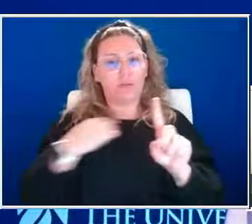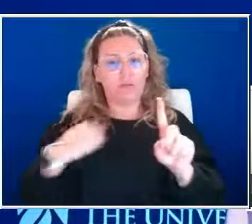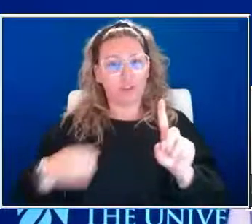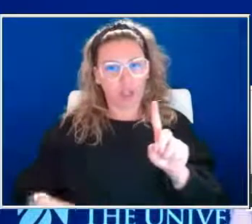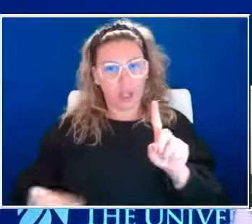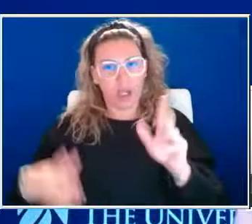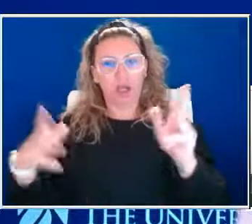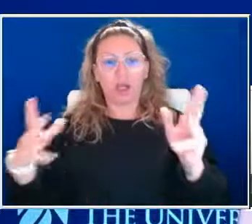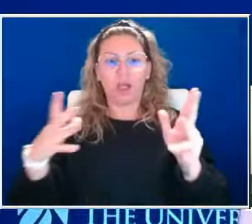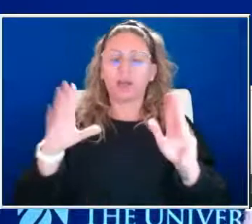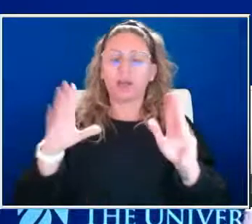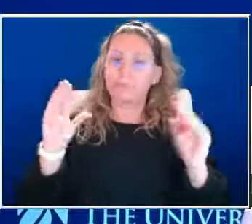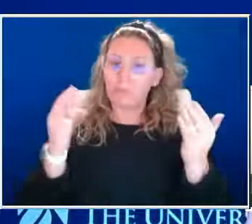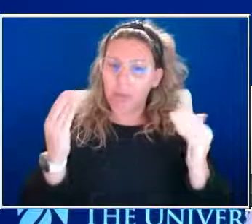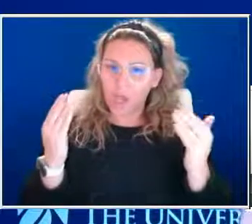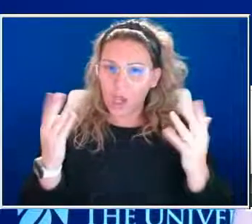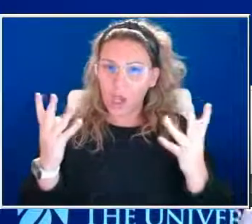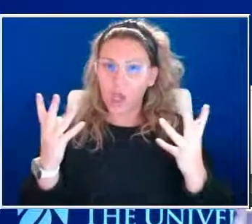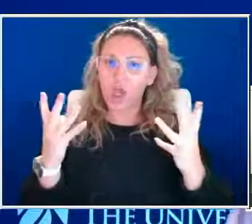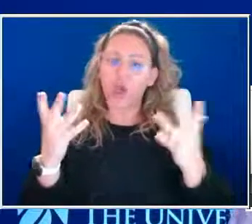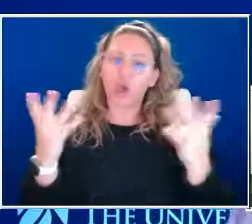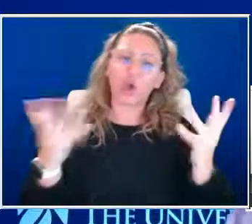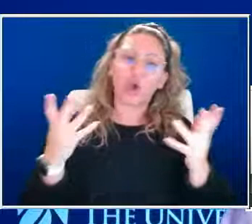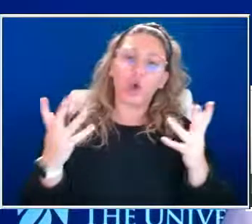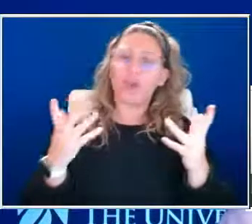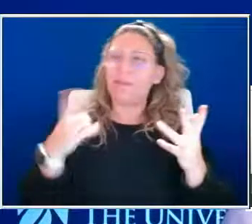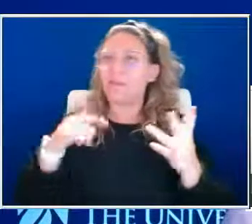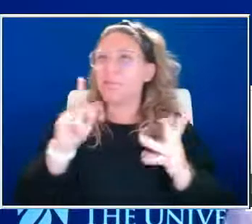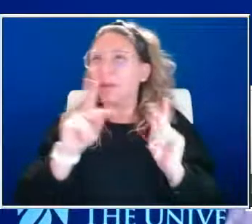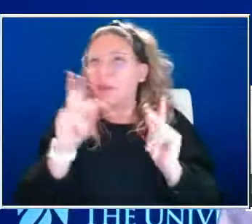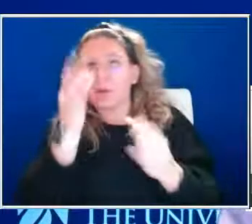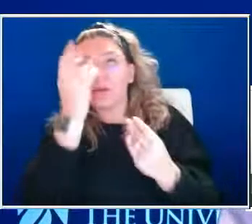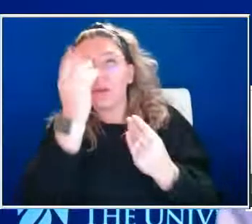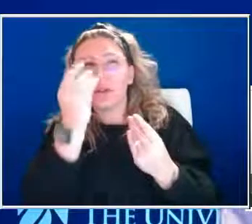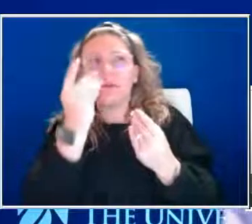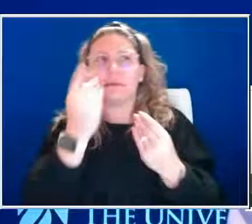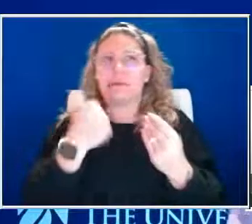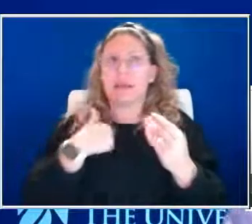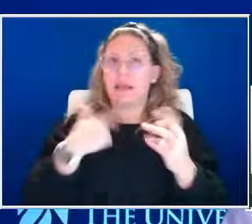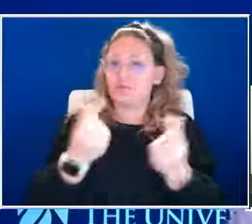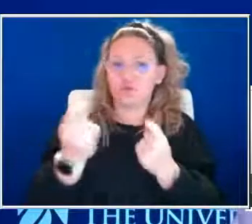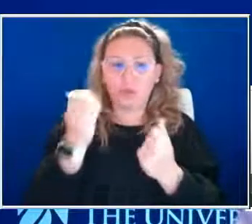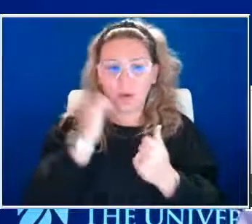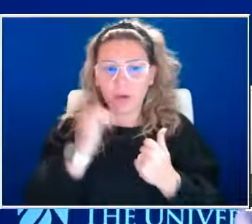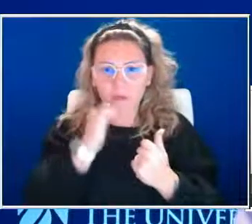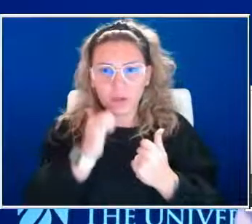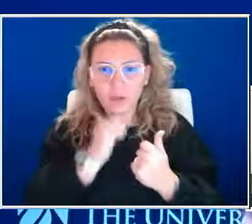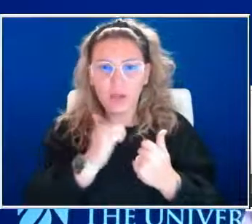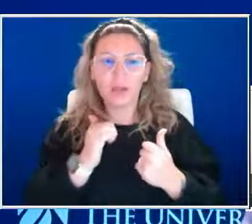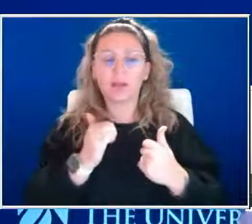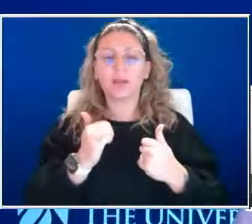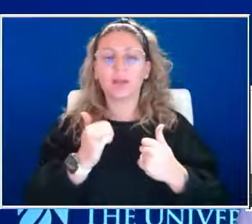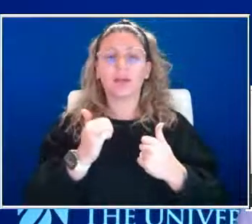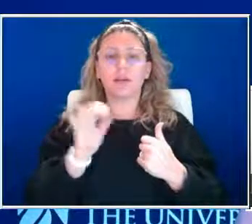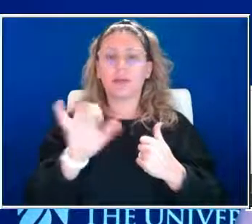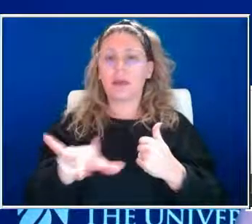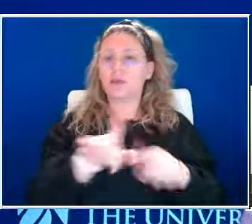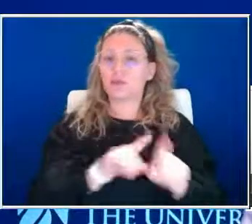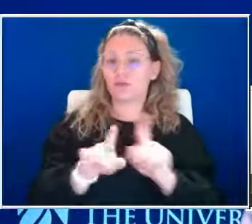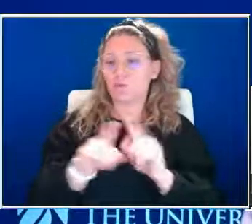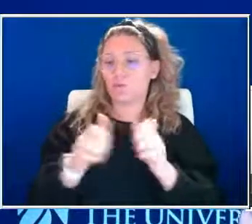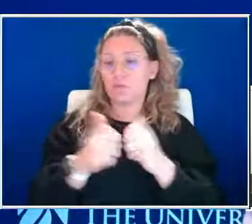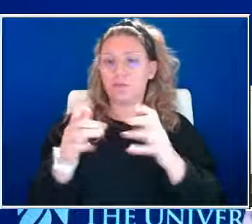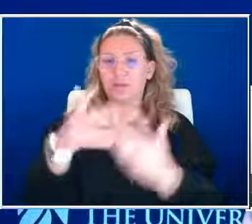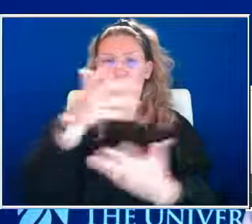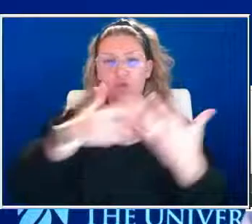more conscientious about what they were doing day to day. I think some of that also has to do with the social distancing, things like